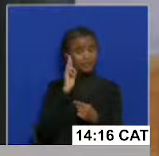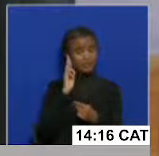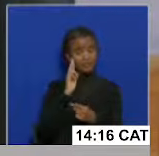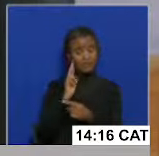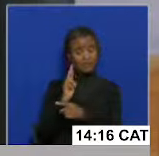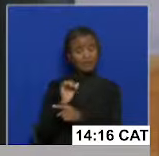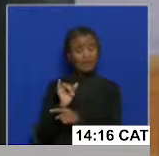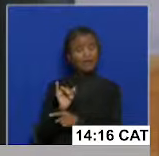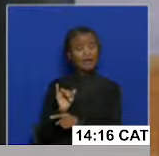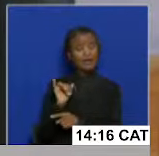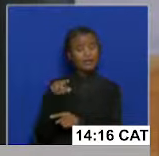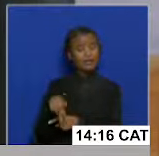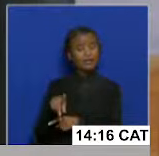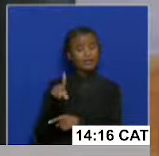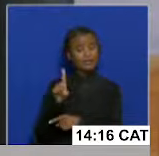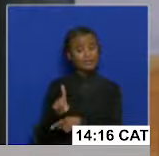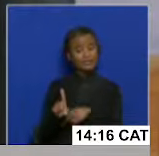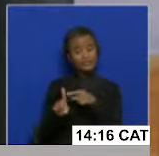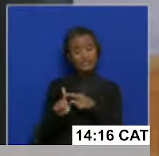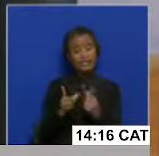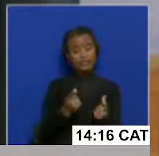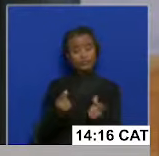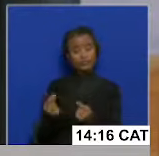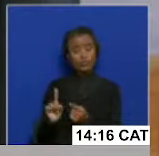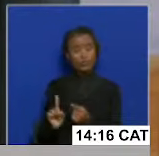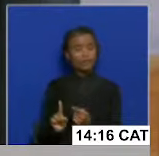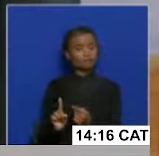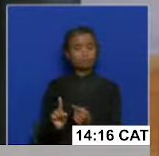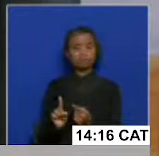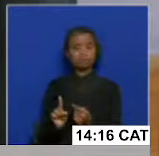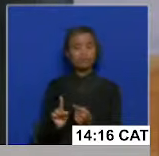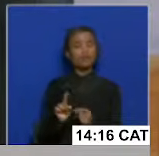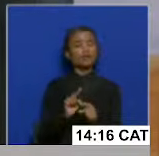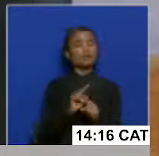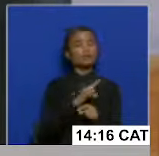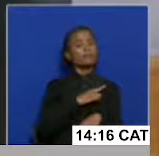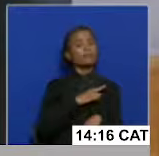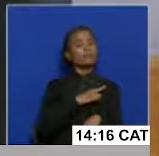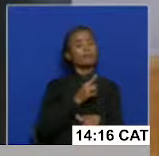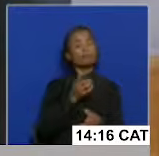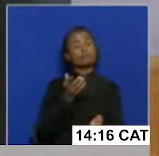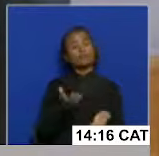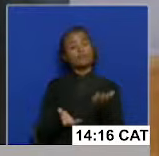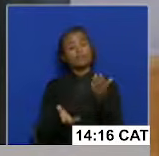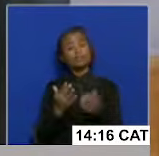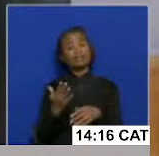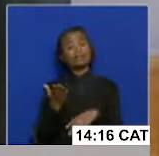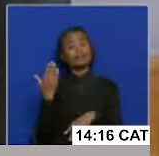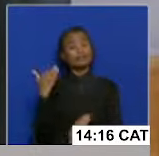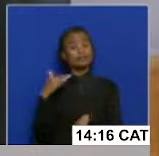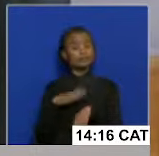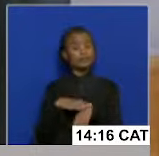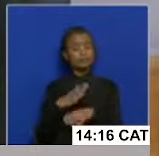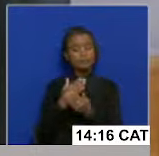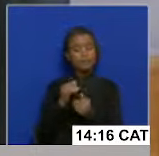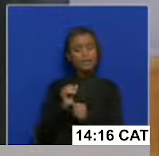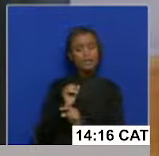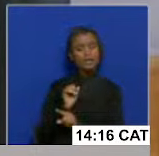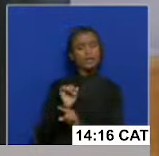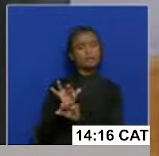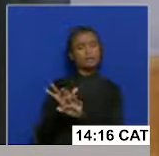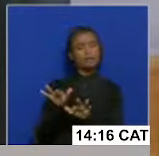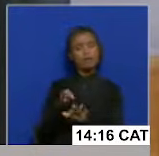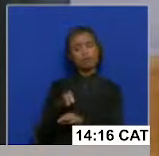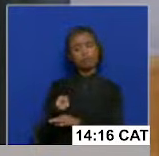Maybe at the time you may not have known people in IPID, you didn't know who you would talk to, but what is clear from this communication is your